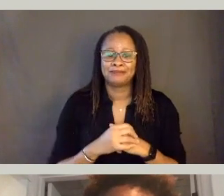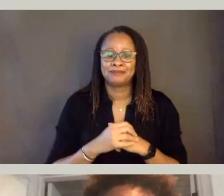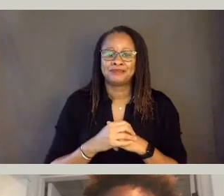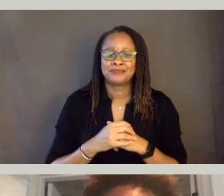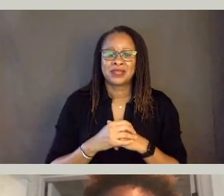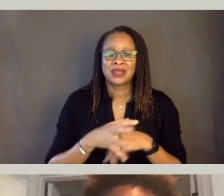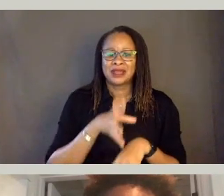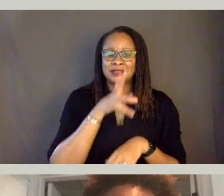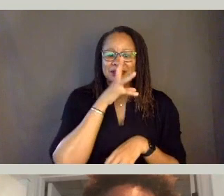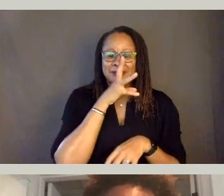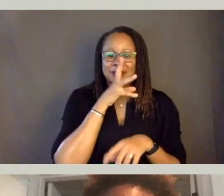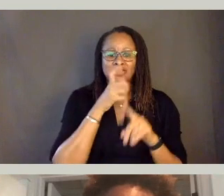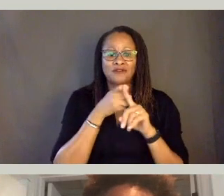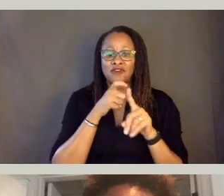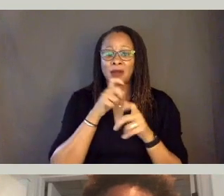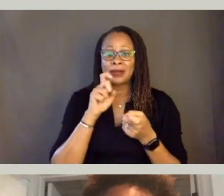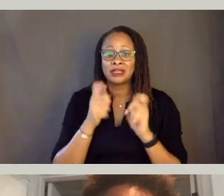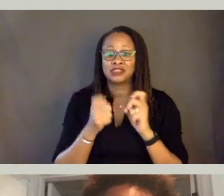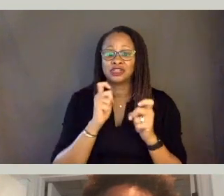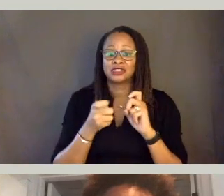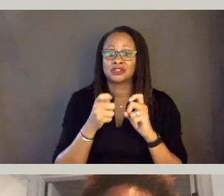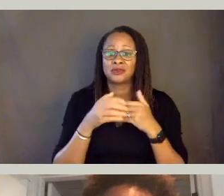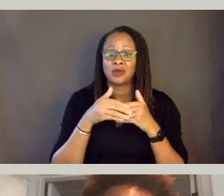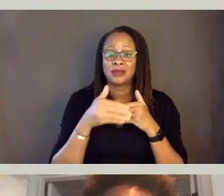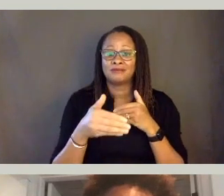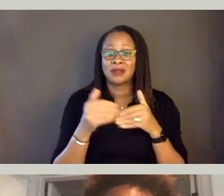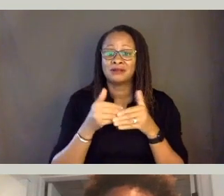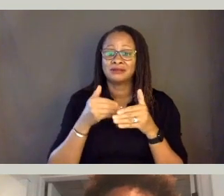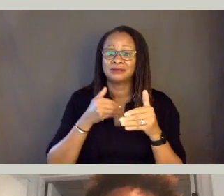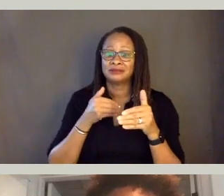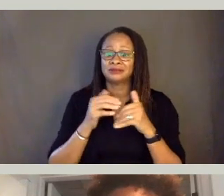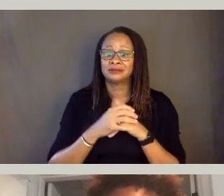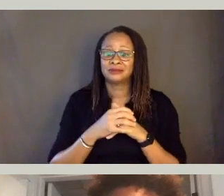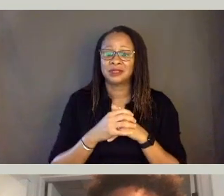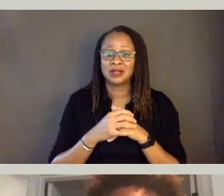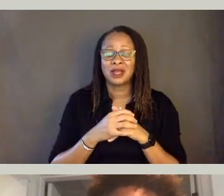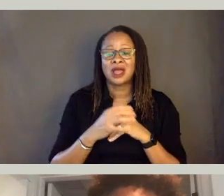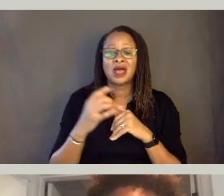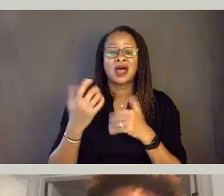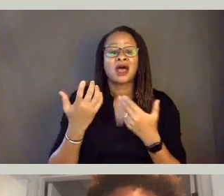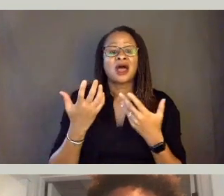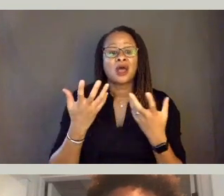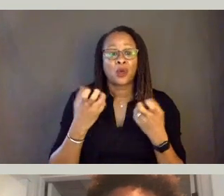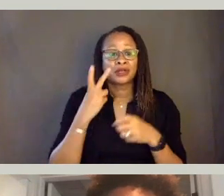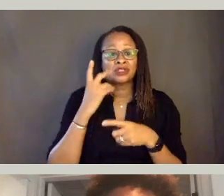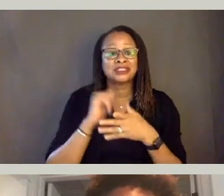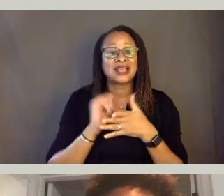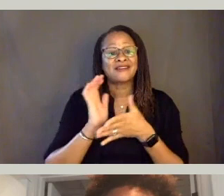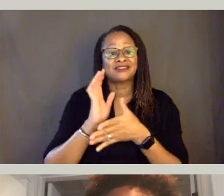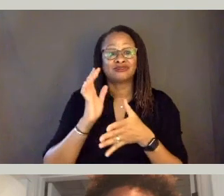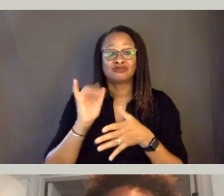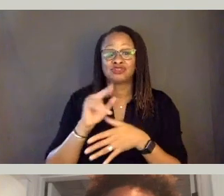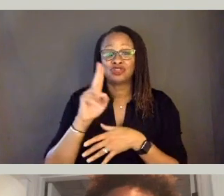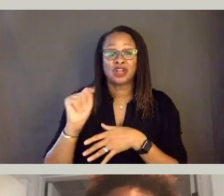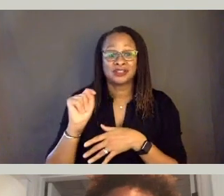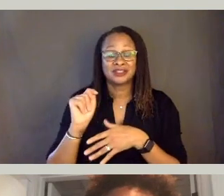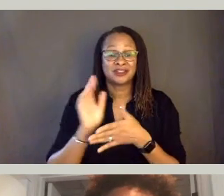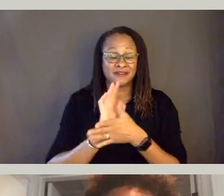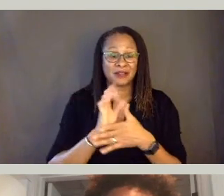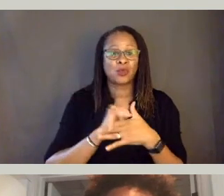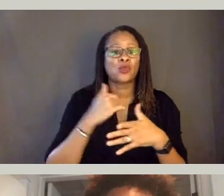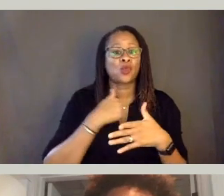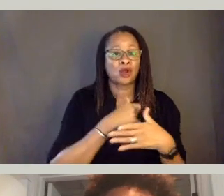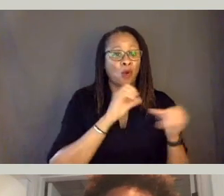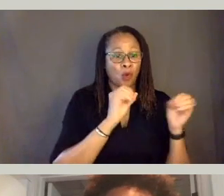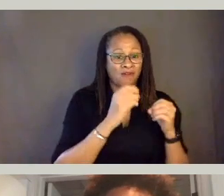Sure. Thanks, Jess. And, you know, speaking from a Ford and from a Just Films perspective, and I want to note that, you know, Just Films is a funder of both documentary film projects as